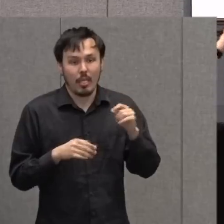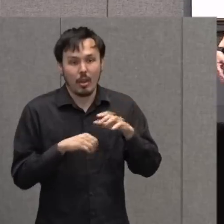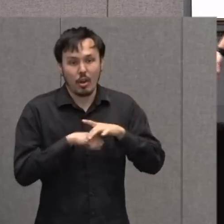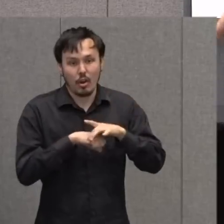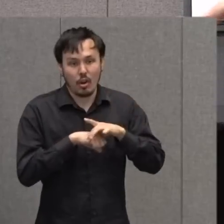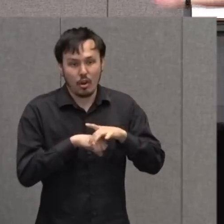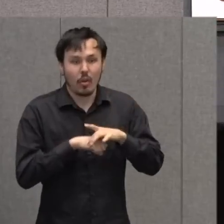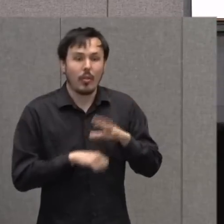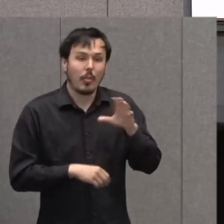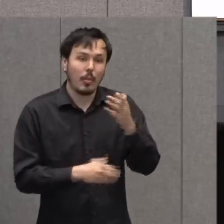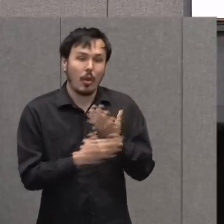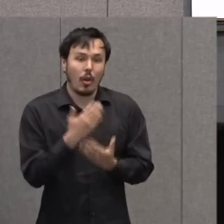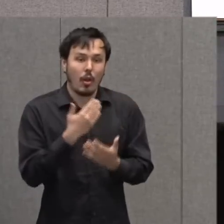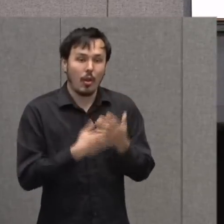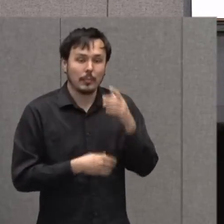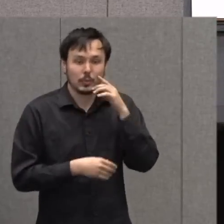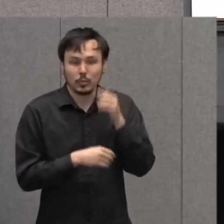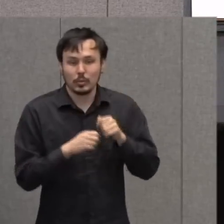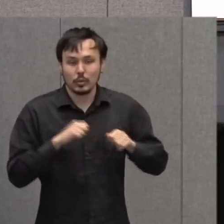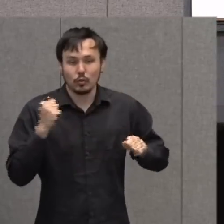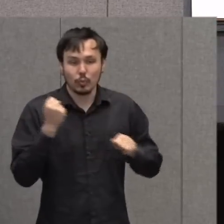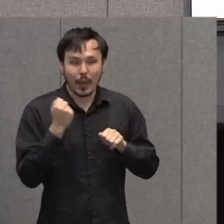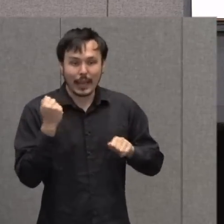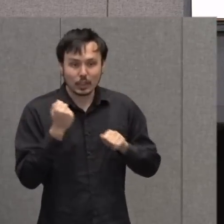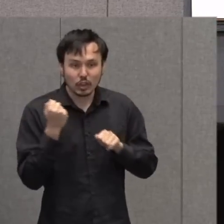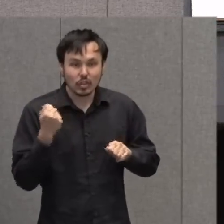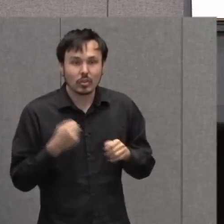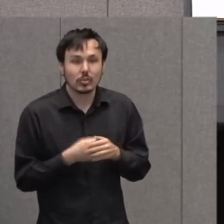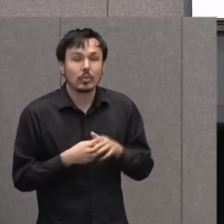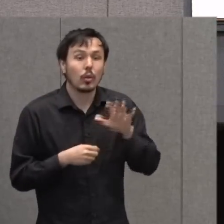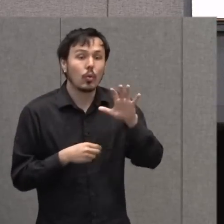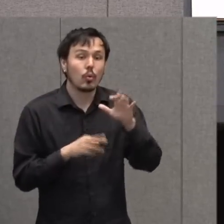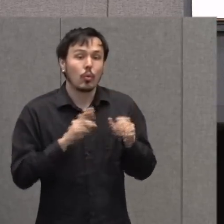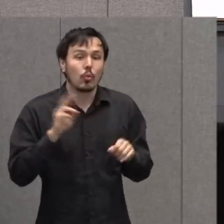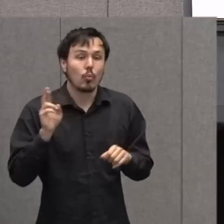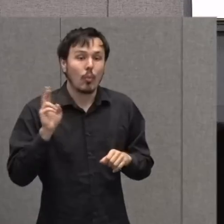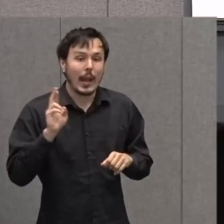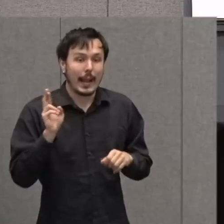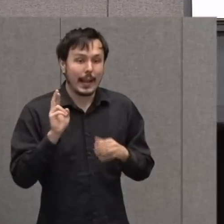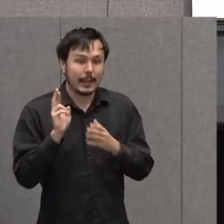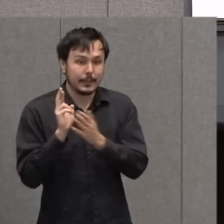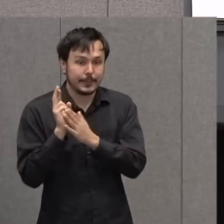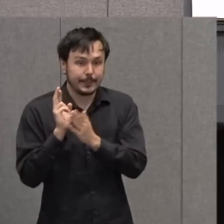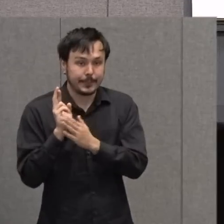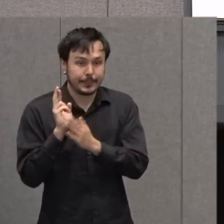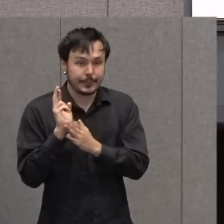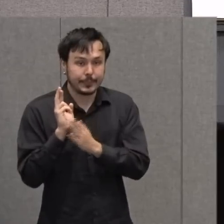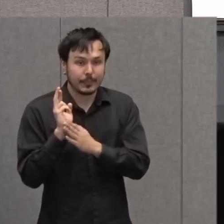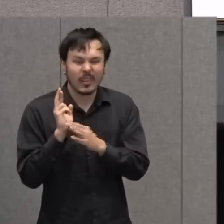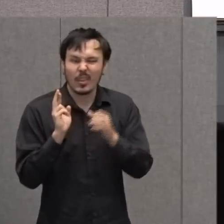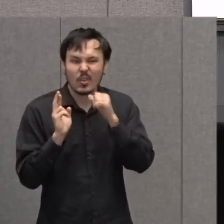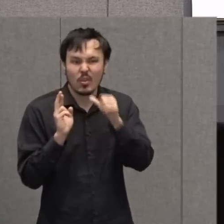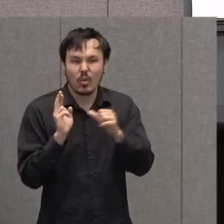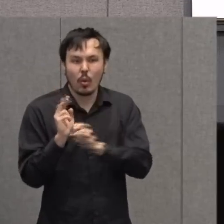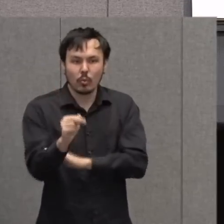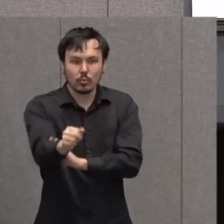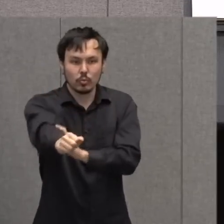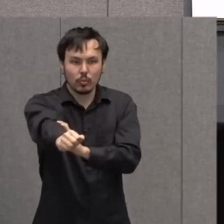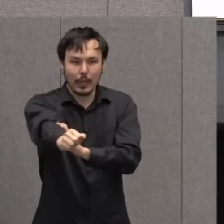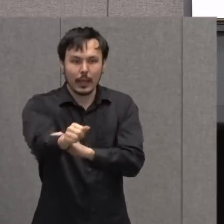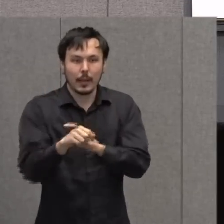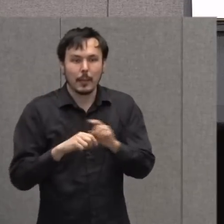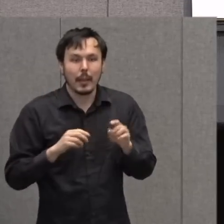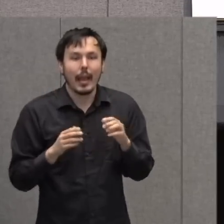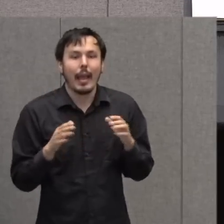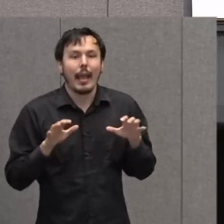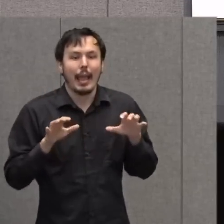wake it up. And now you're going to put your right hand, and you don't totally straighten out your arm, but you're going to act like you're